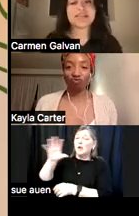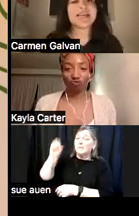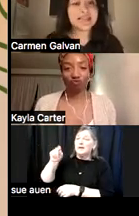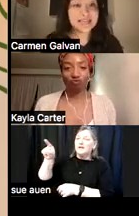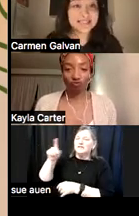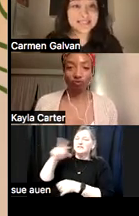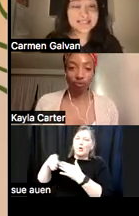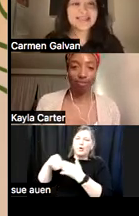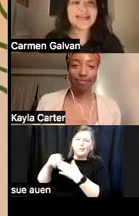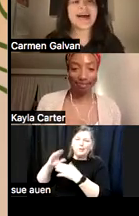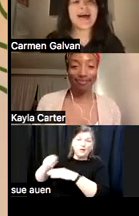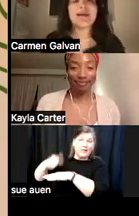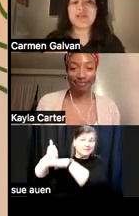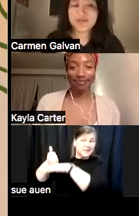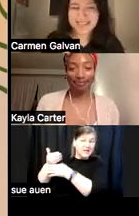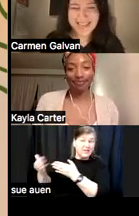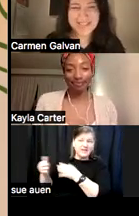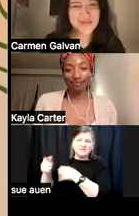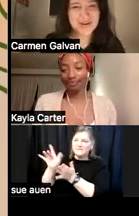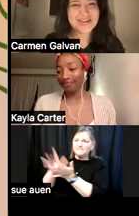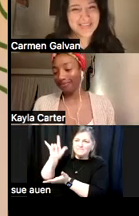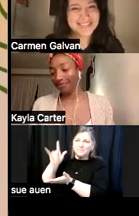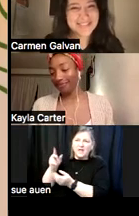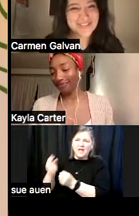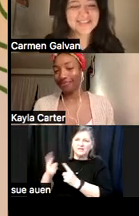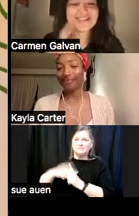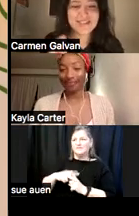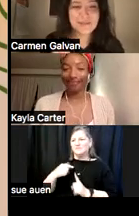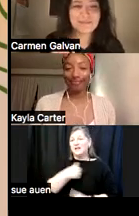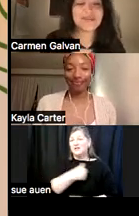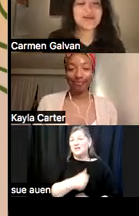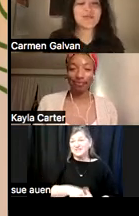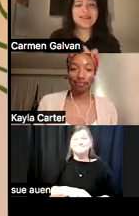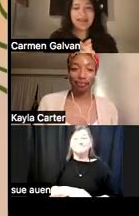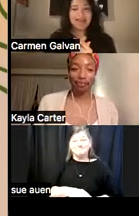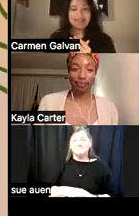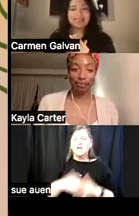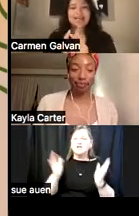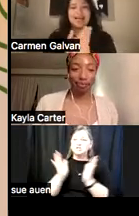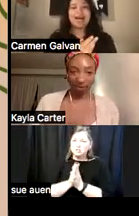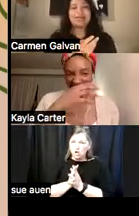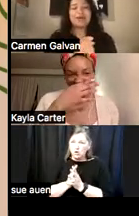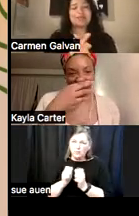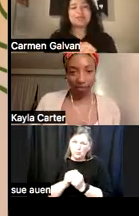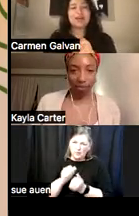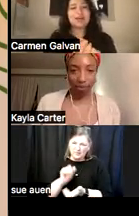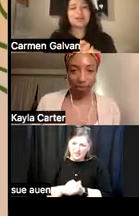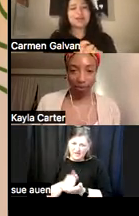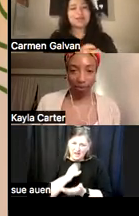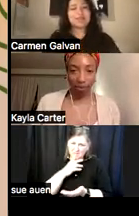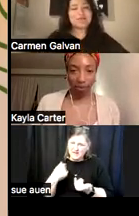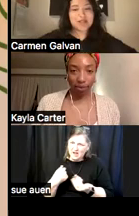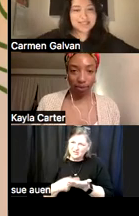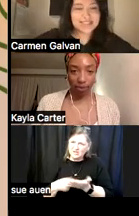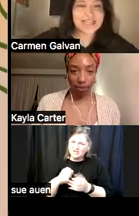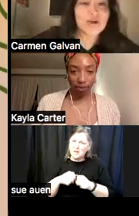how they said things. And using that to our advantage. So with that, I'm going to be talking about